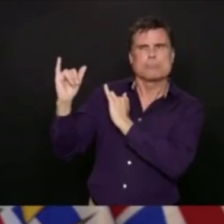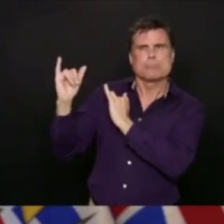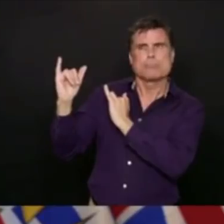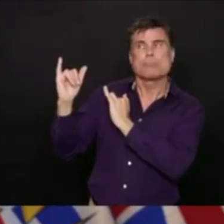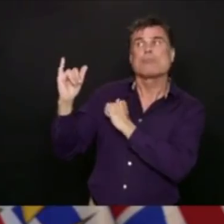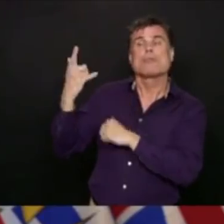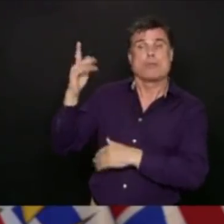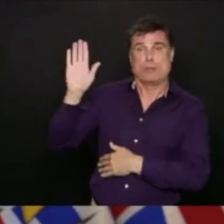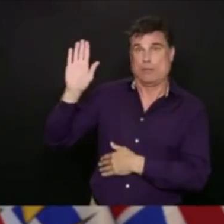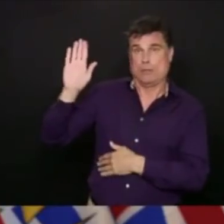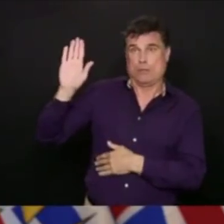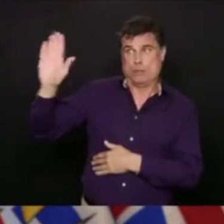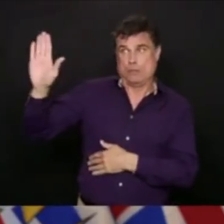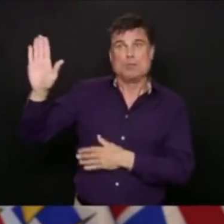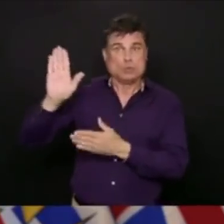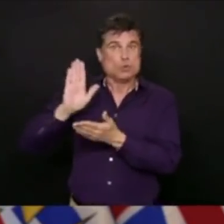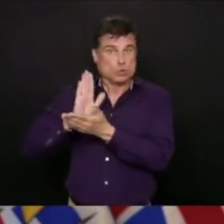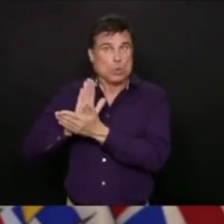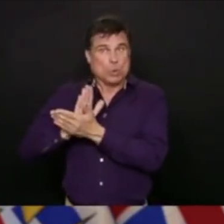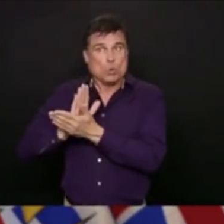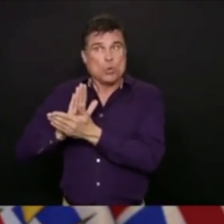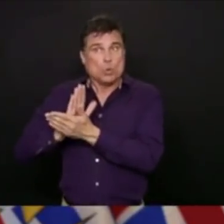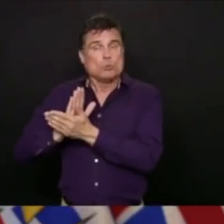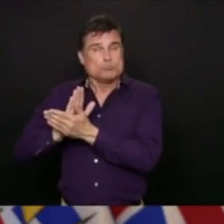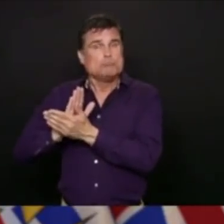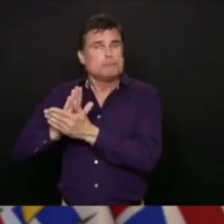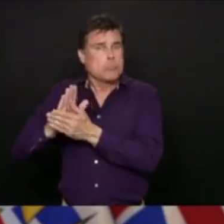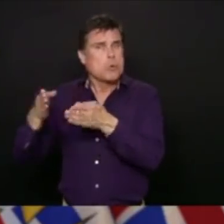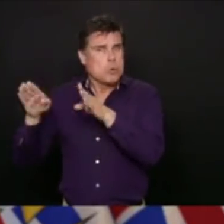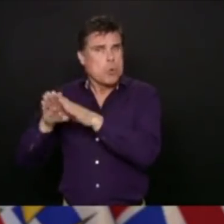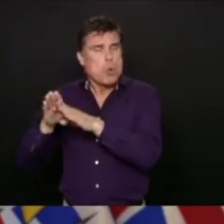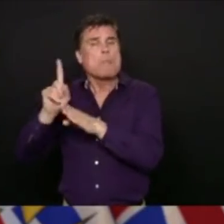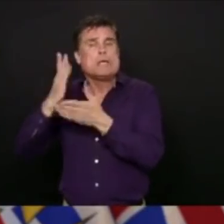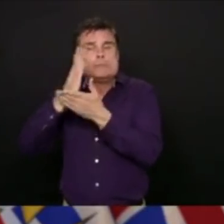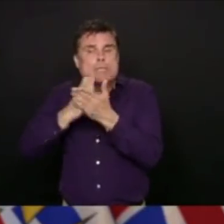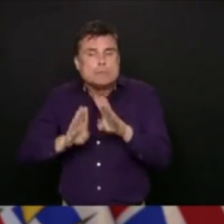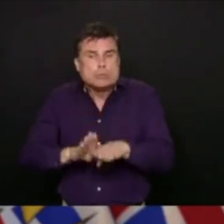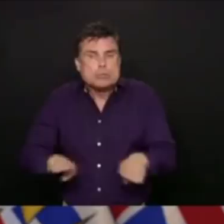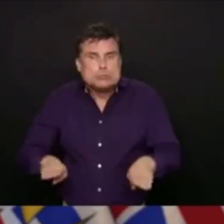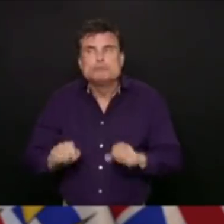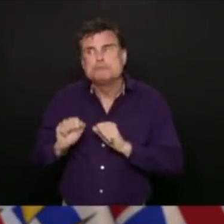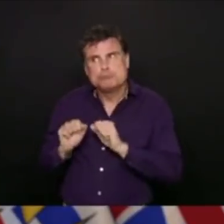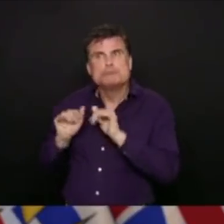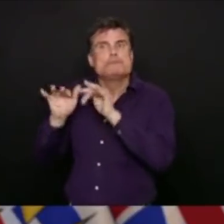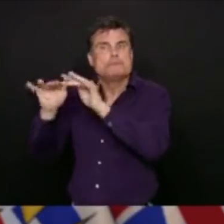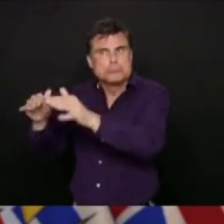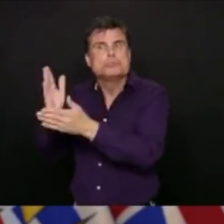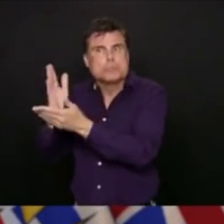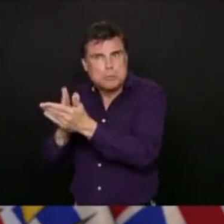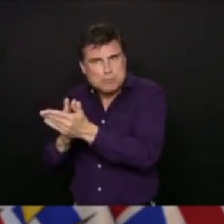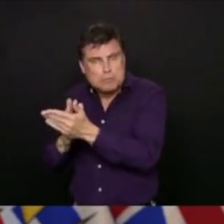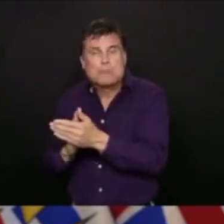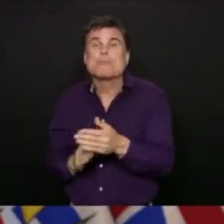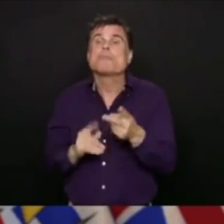teaching. They have limited gatherings and groups and things like that. They have taken precautions around